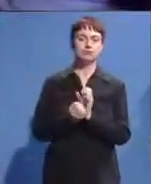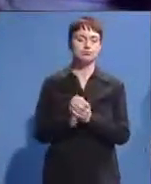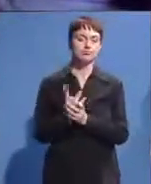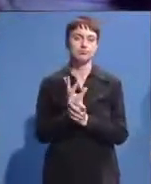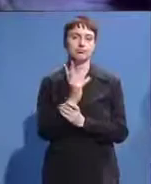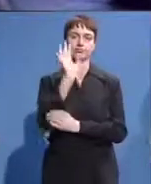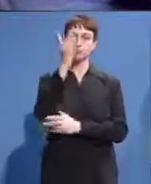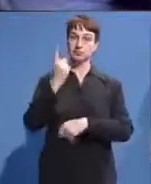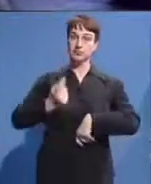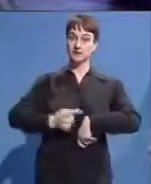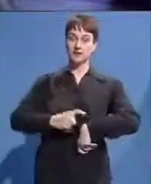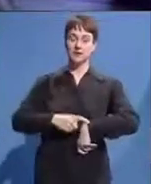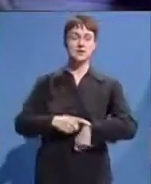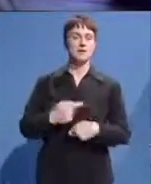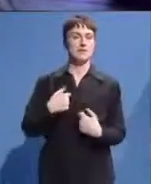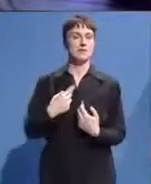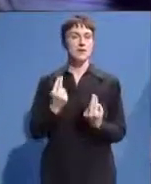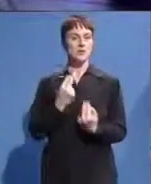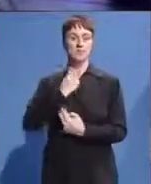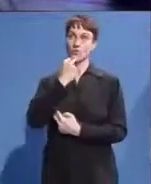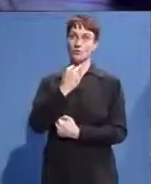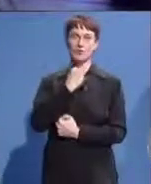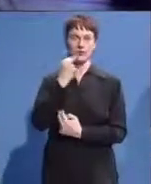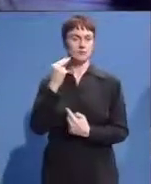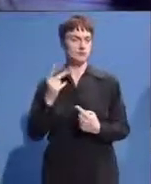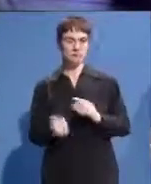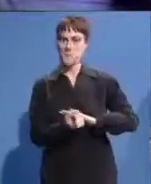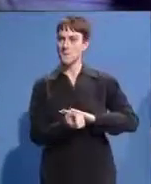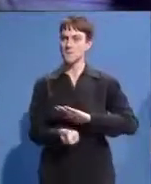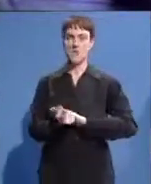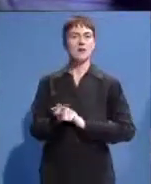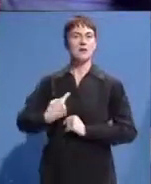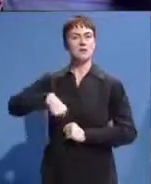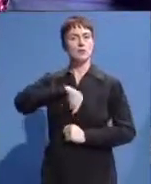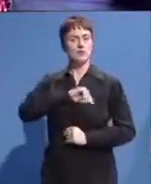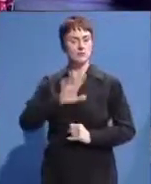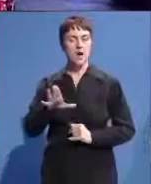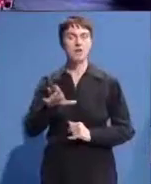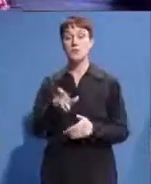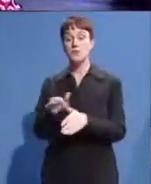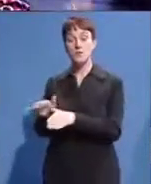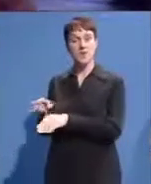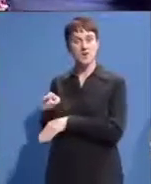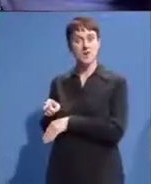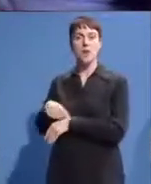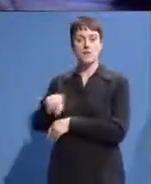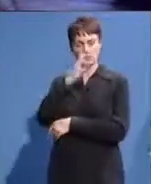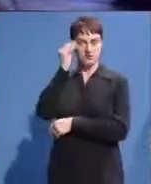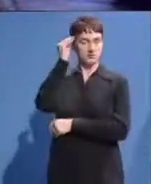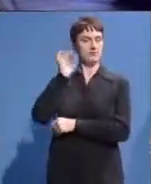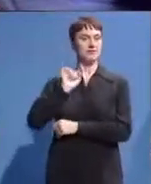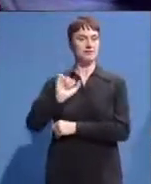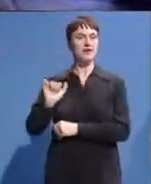time when our new voices collectively must heal the deceased land souls together, linking the aged and the